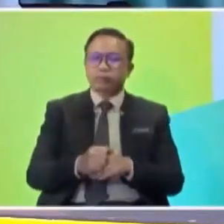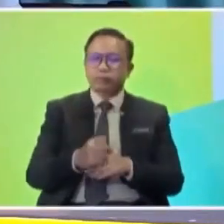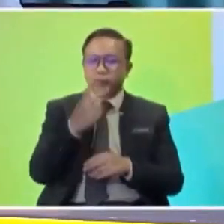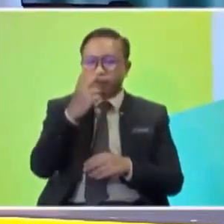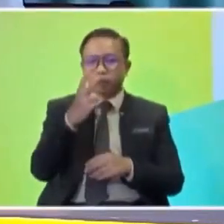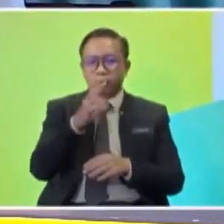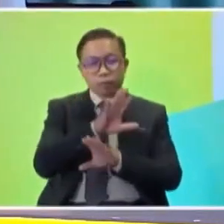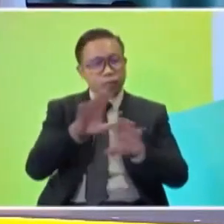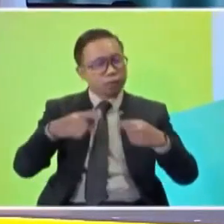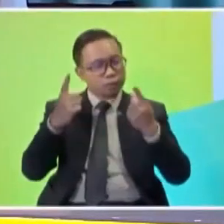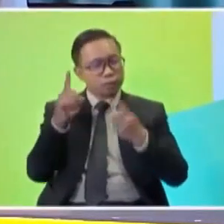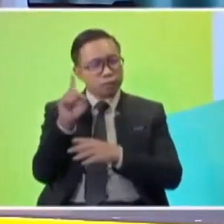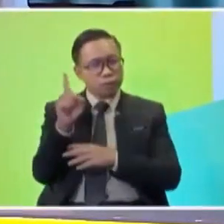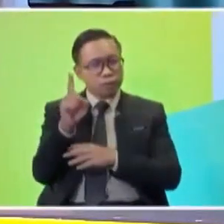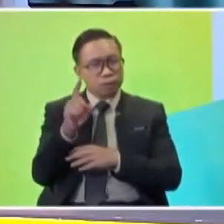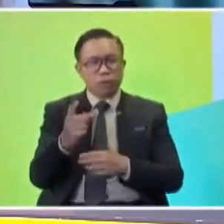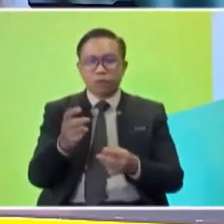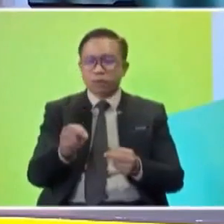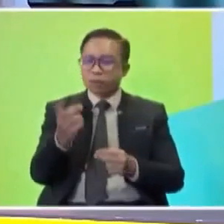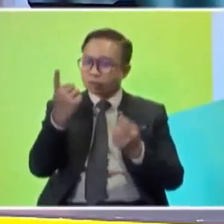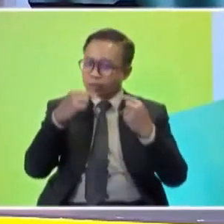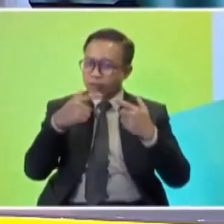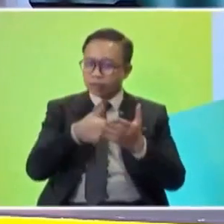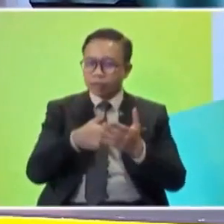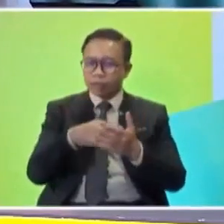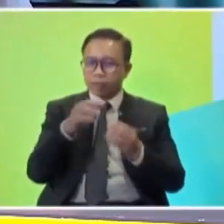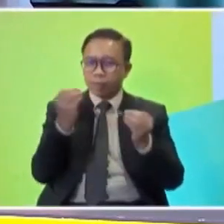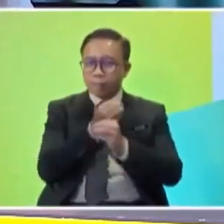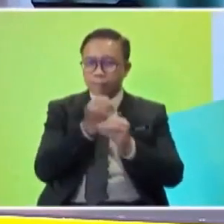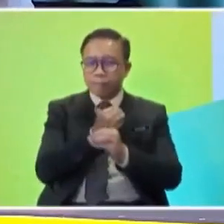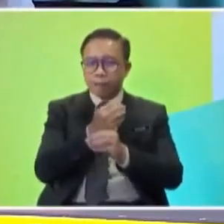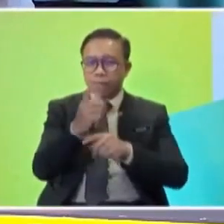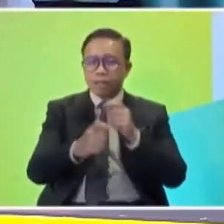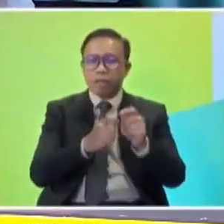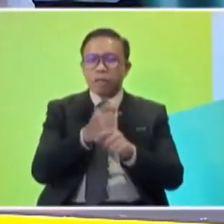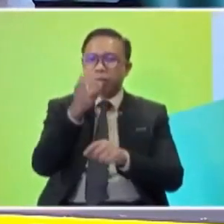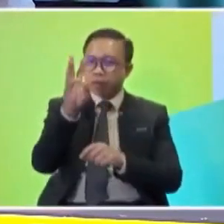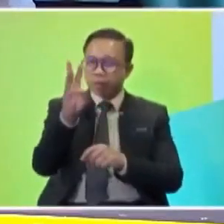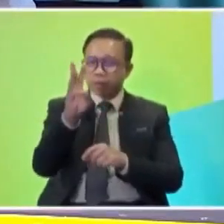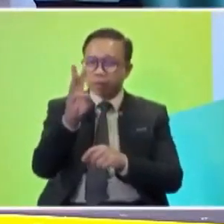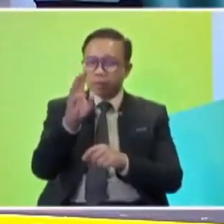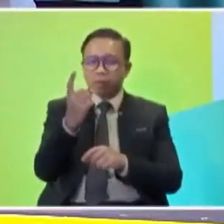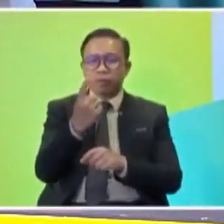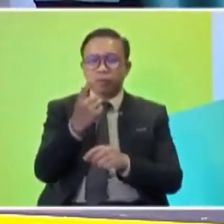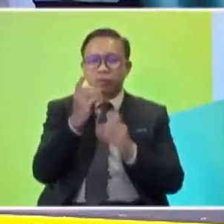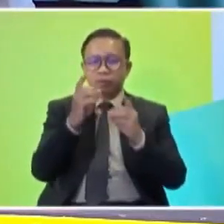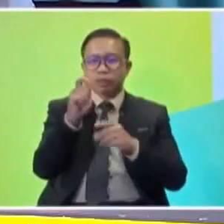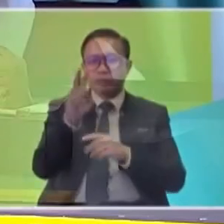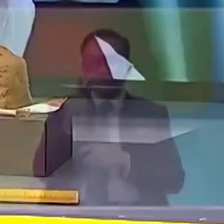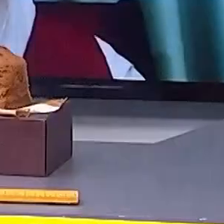at home, don't go anywhere. We'll be right back here for Mathematics DLP Tahun 6 only on Didik TV KPM.